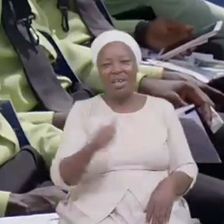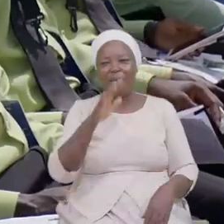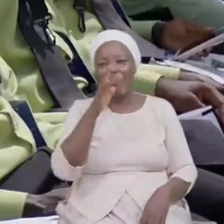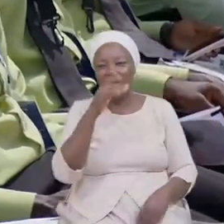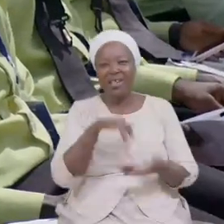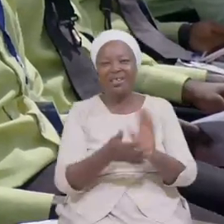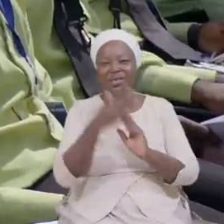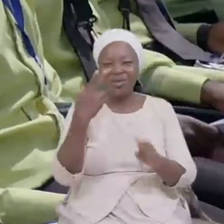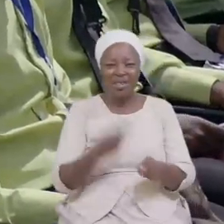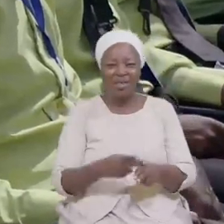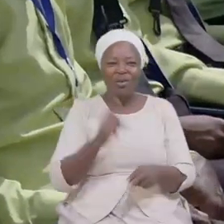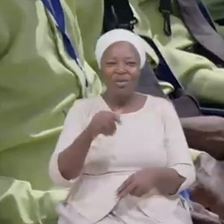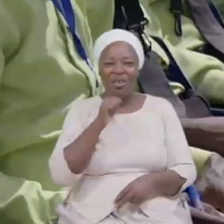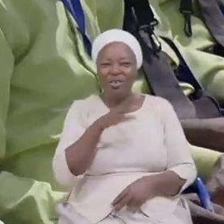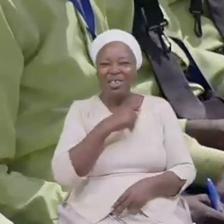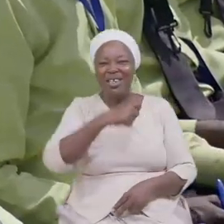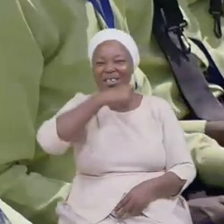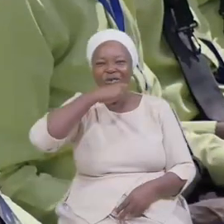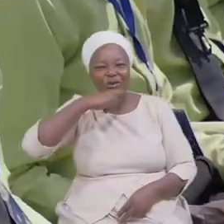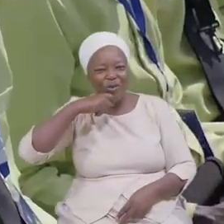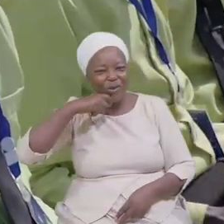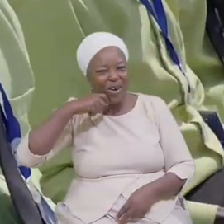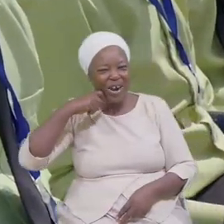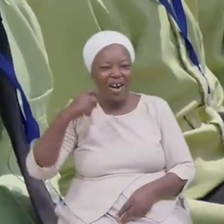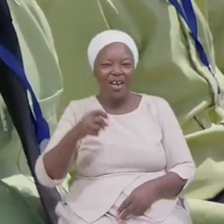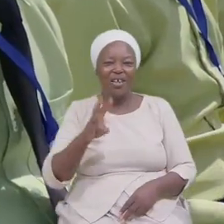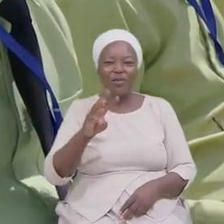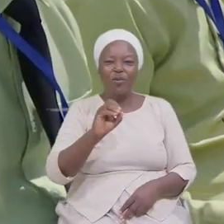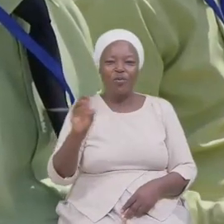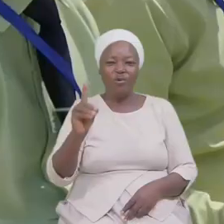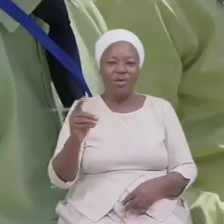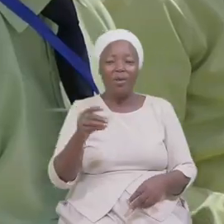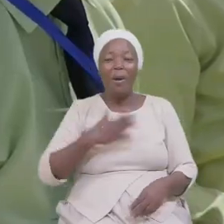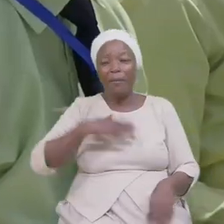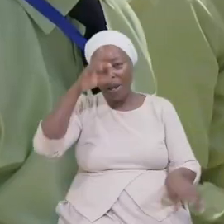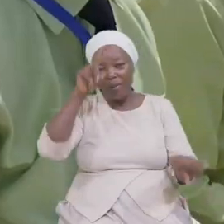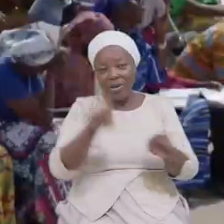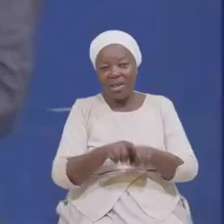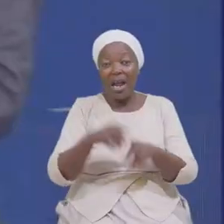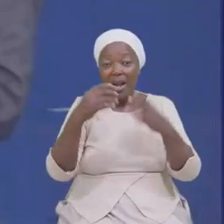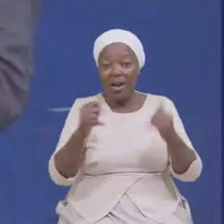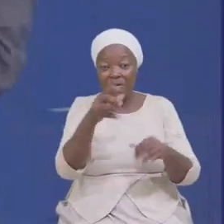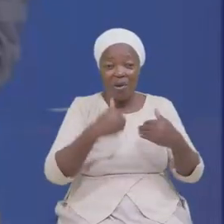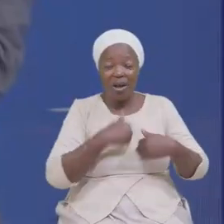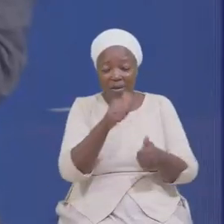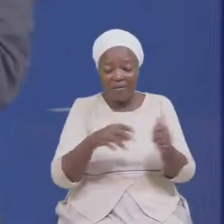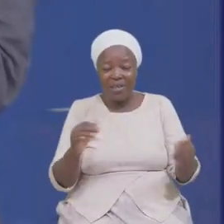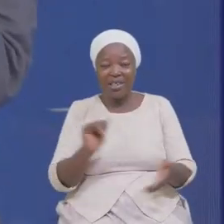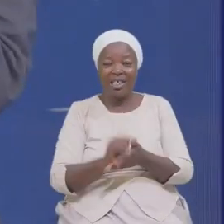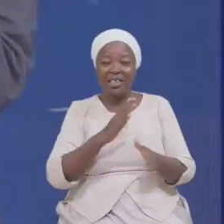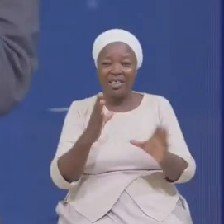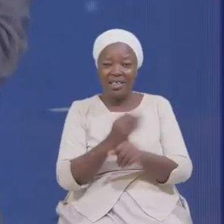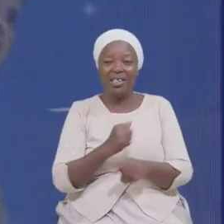are not a dry wood, my brother. Now you have everything it takes, and your own